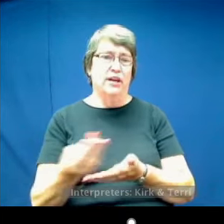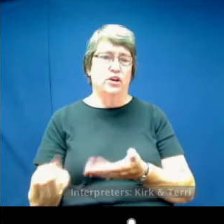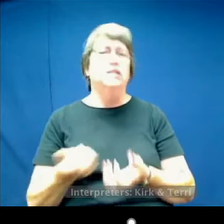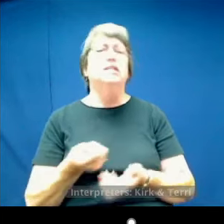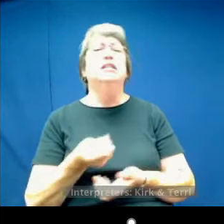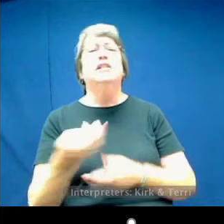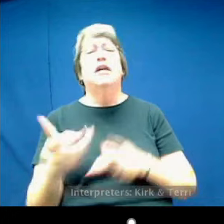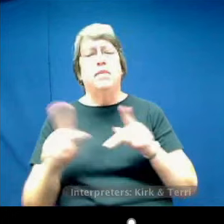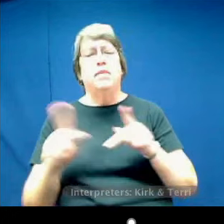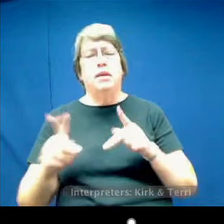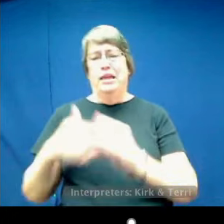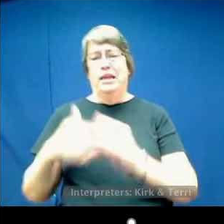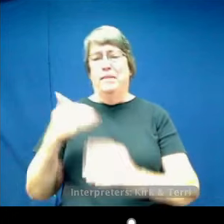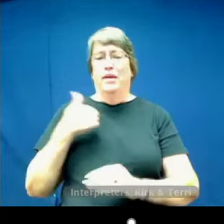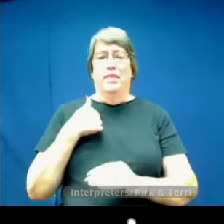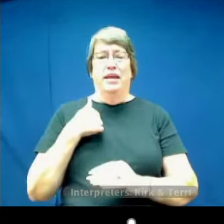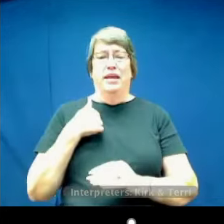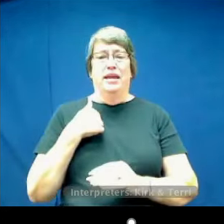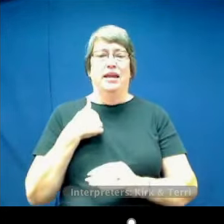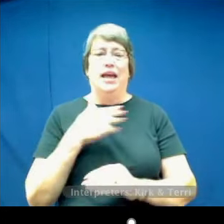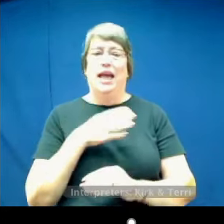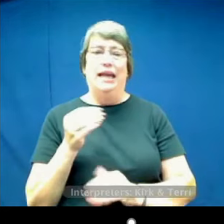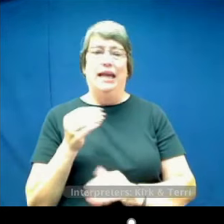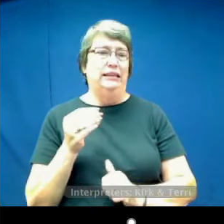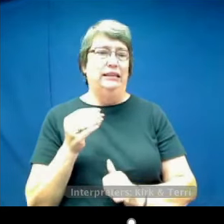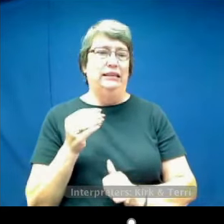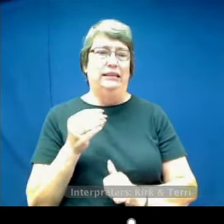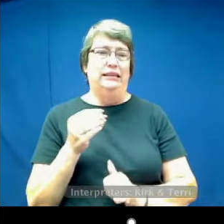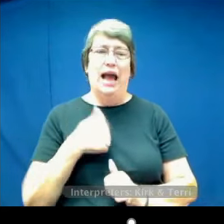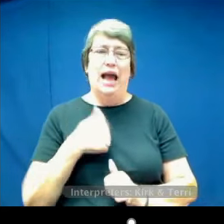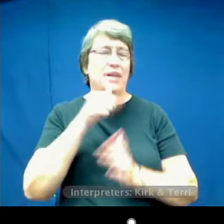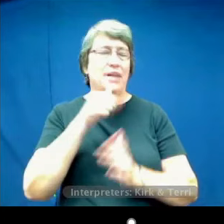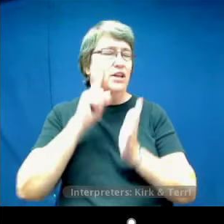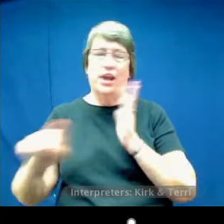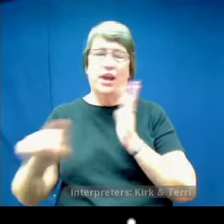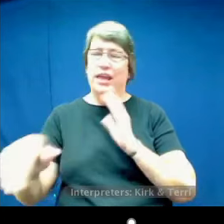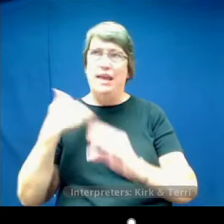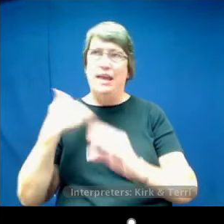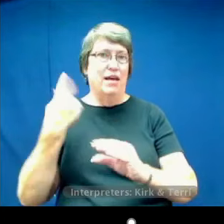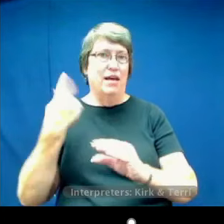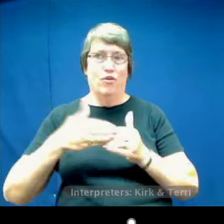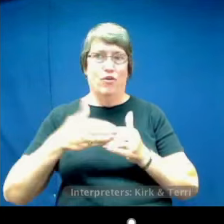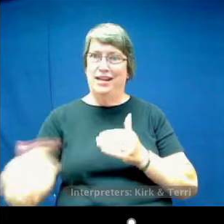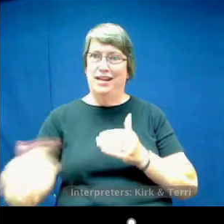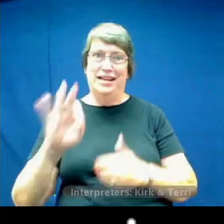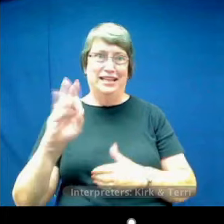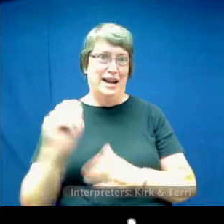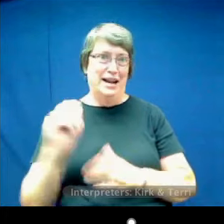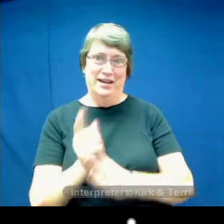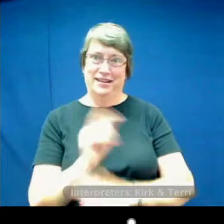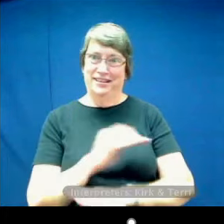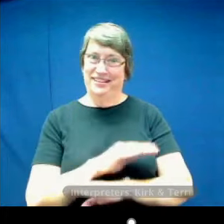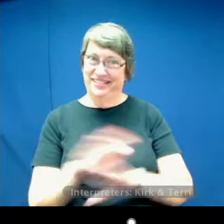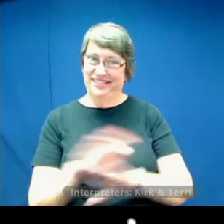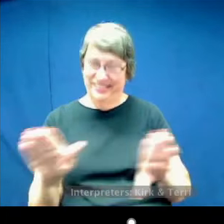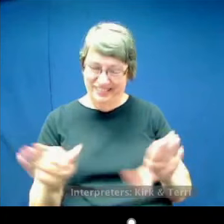me, and I'm not checking emails for the next 90 minutes.